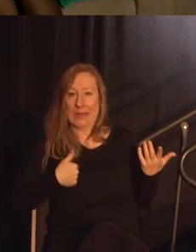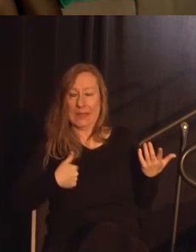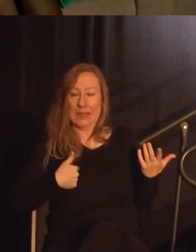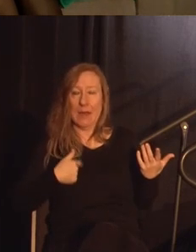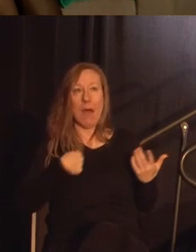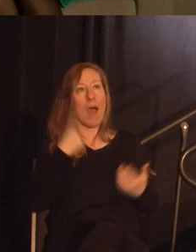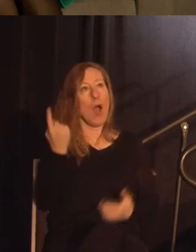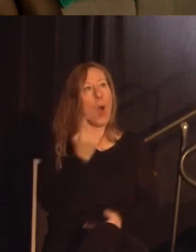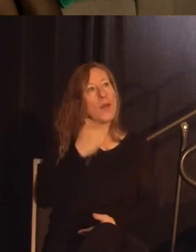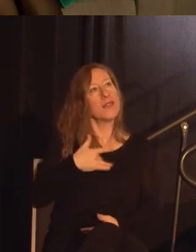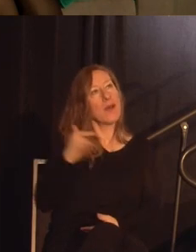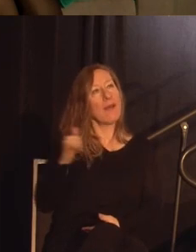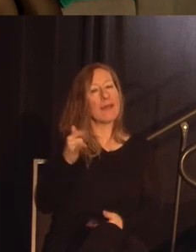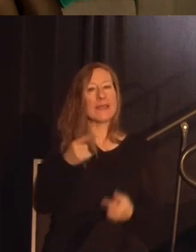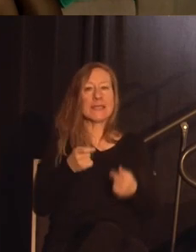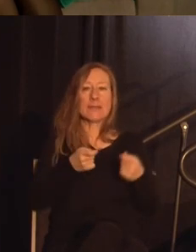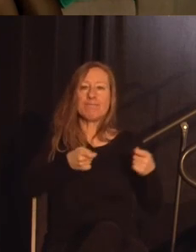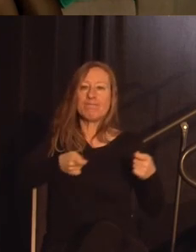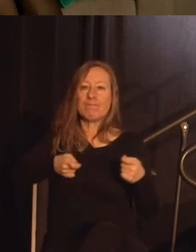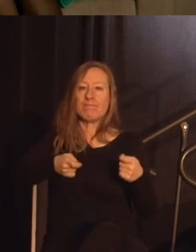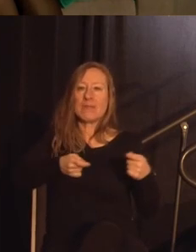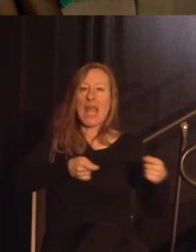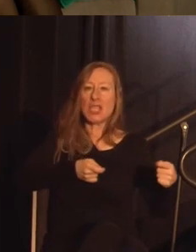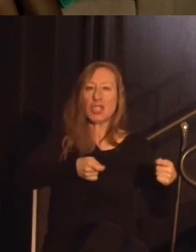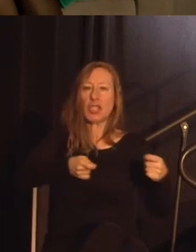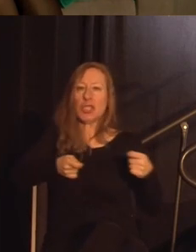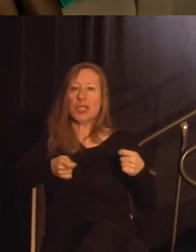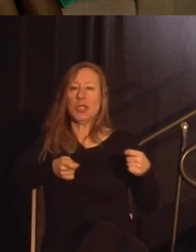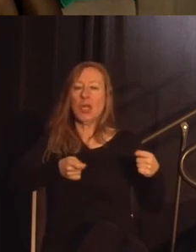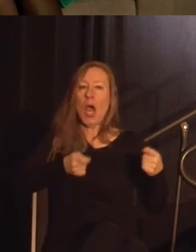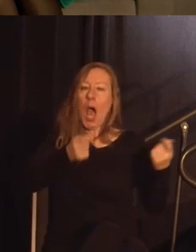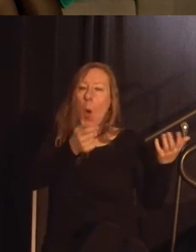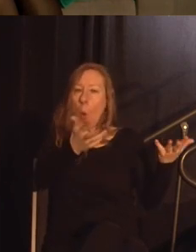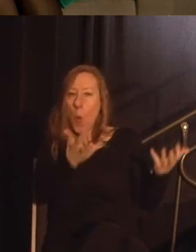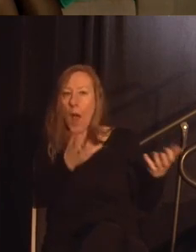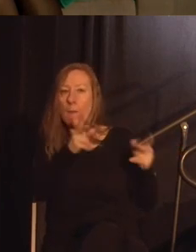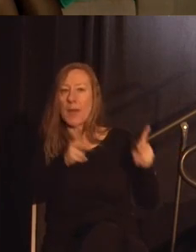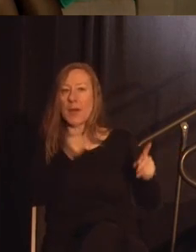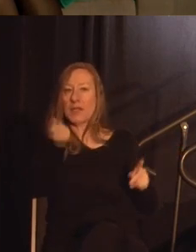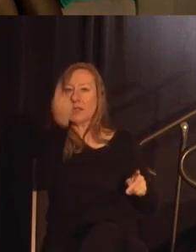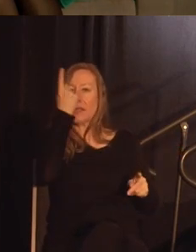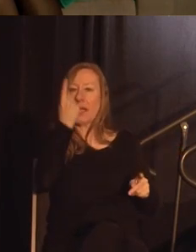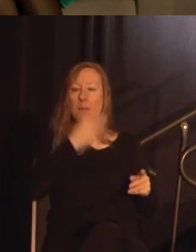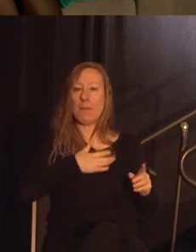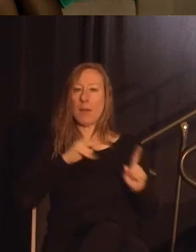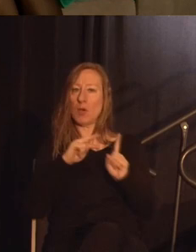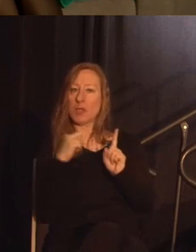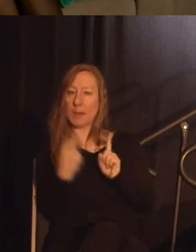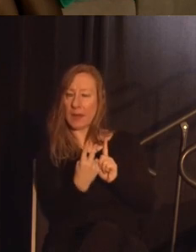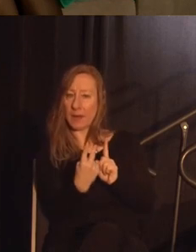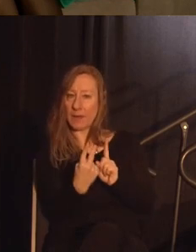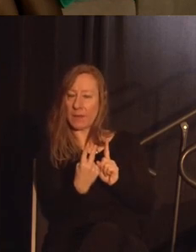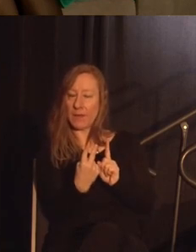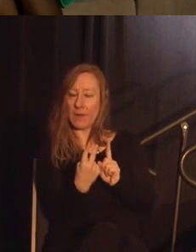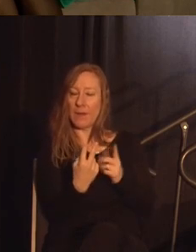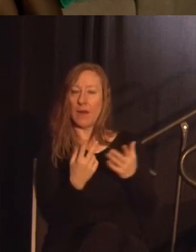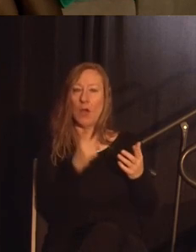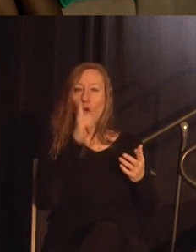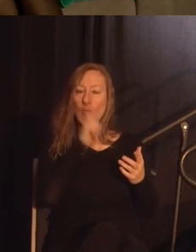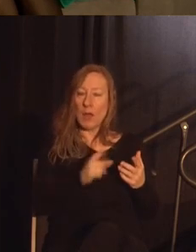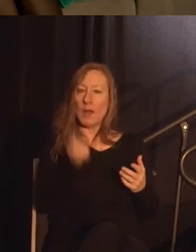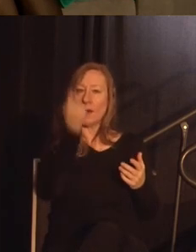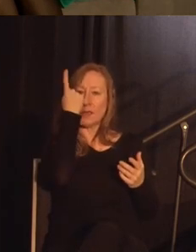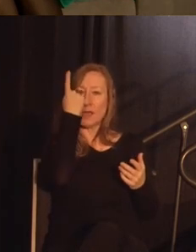this tension of wanting people to understand where my perspective was coming from, to really